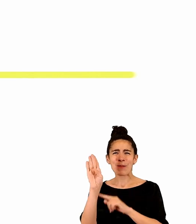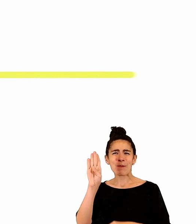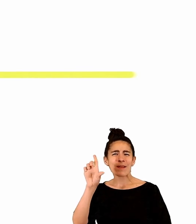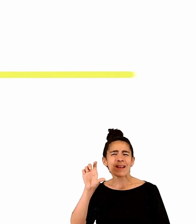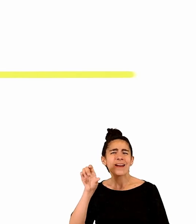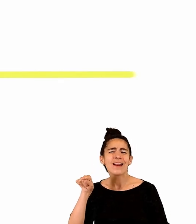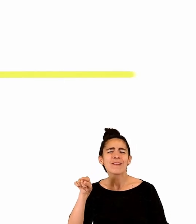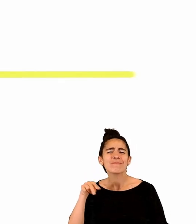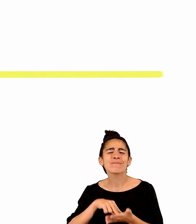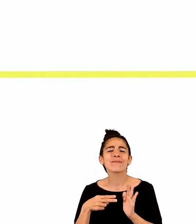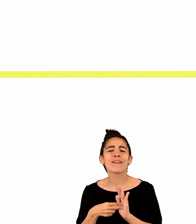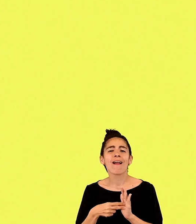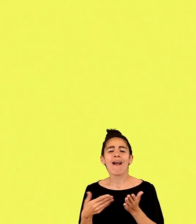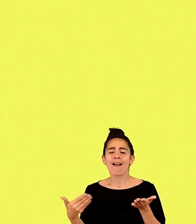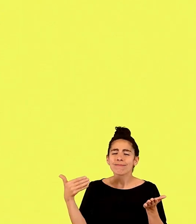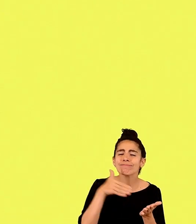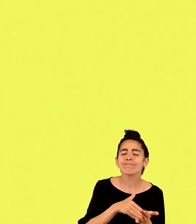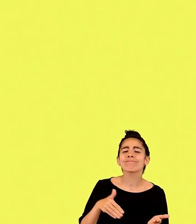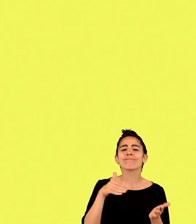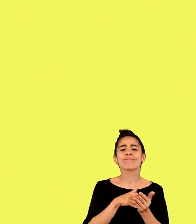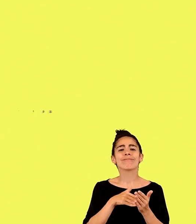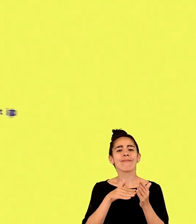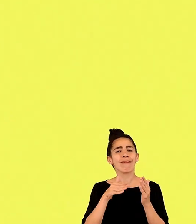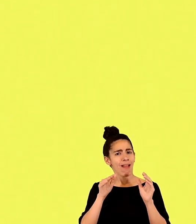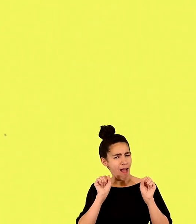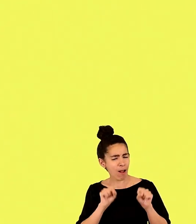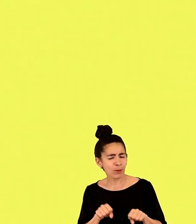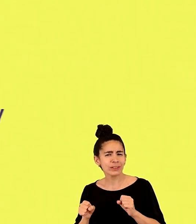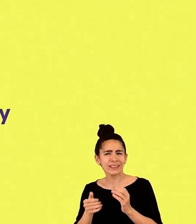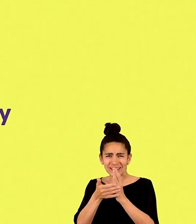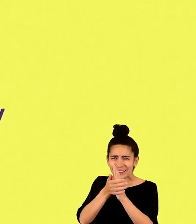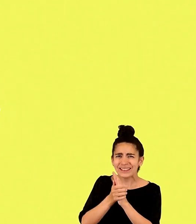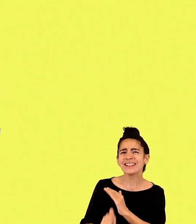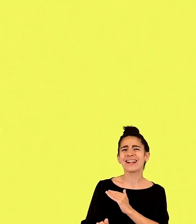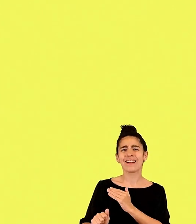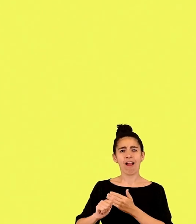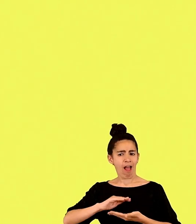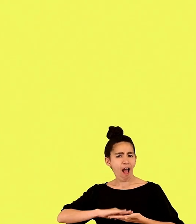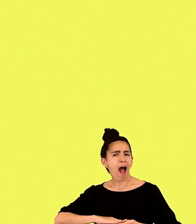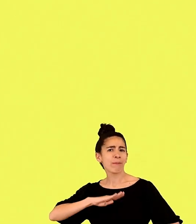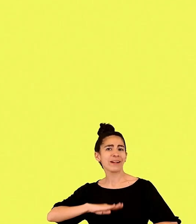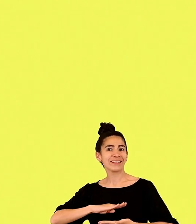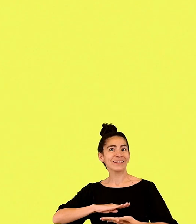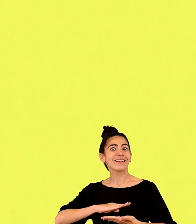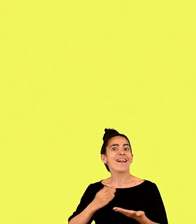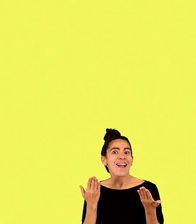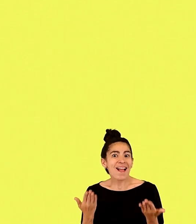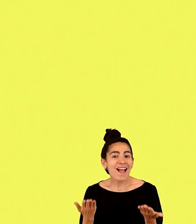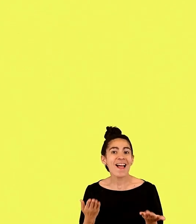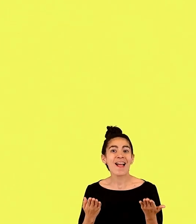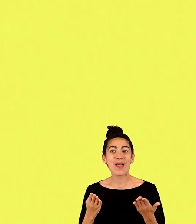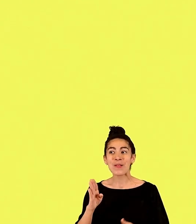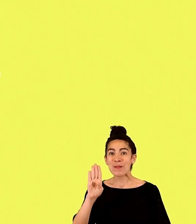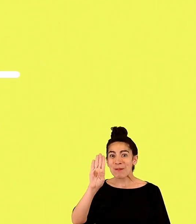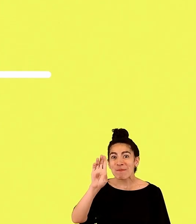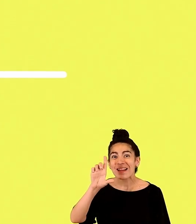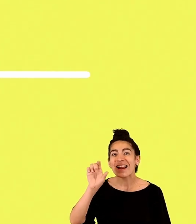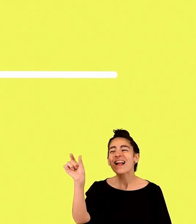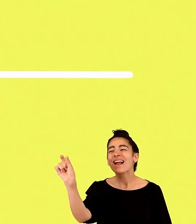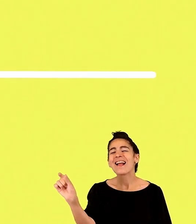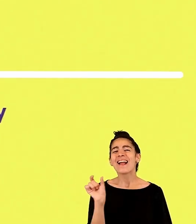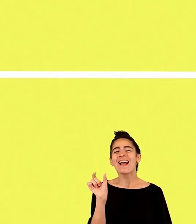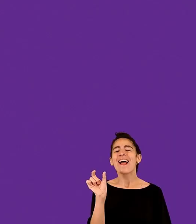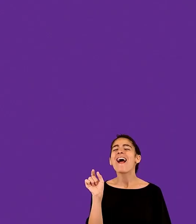The line creates illustrations. Bull means tendency, aptitude, skill, or ability to do or be